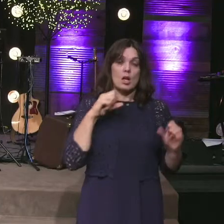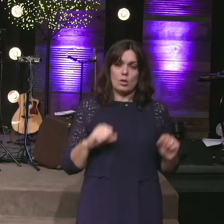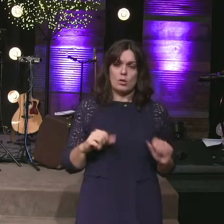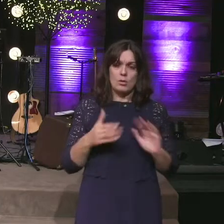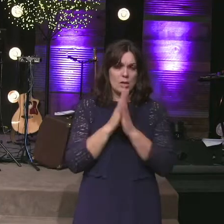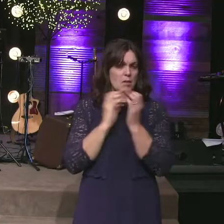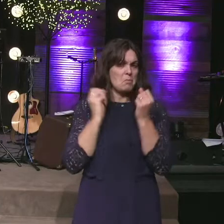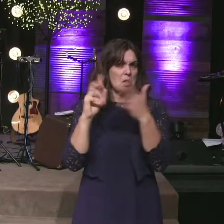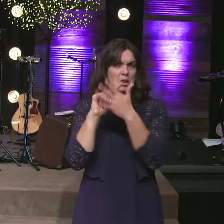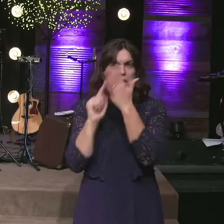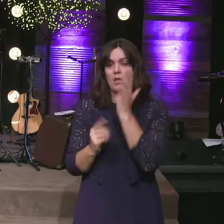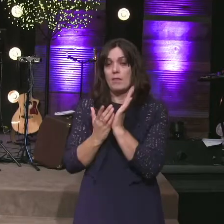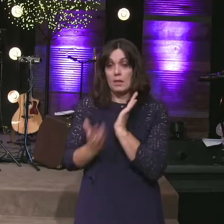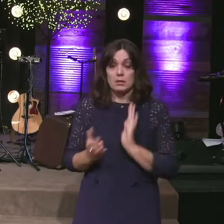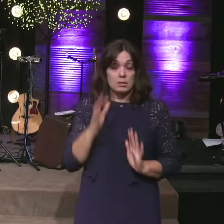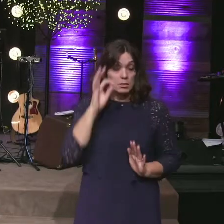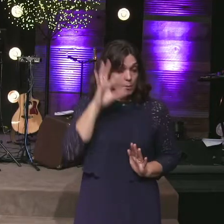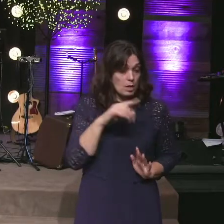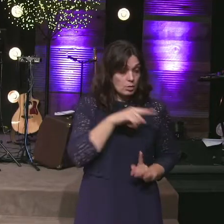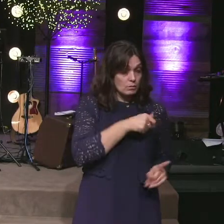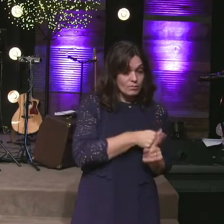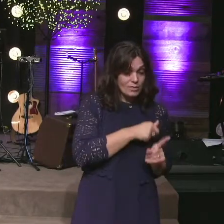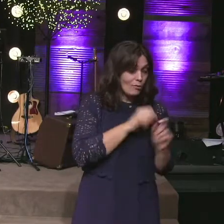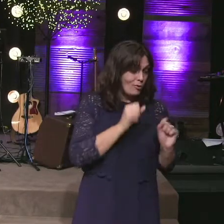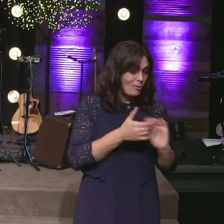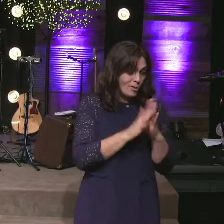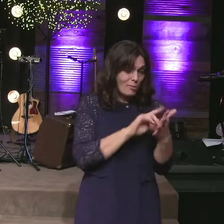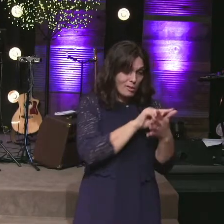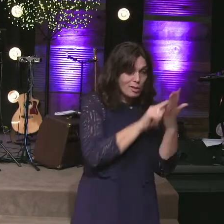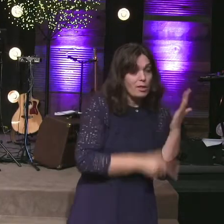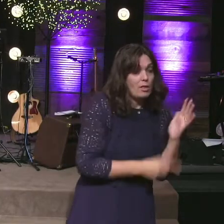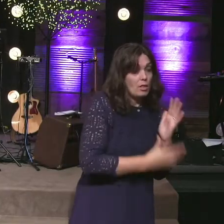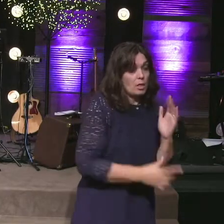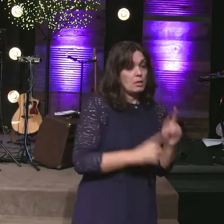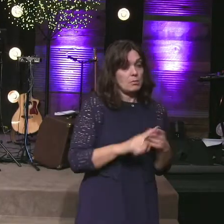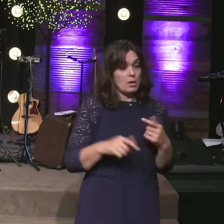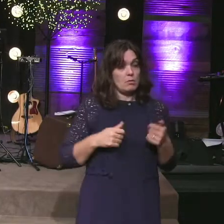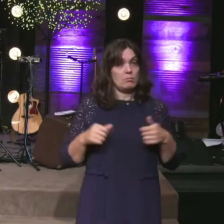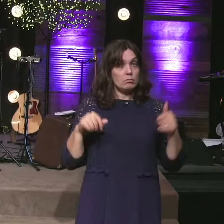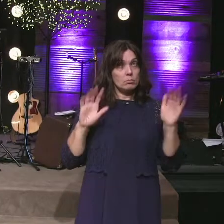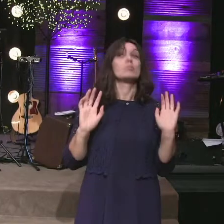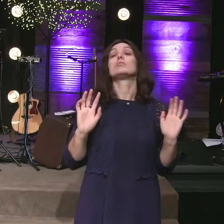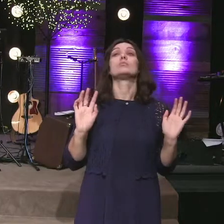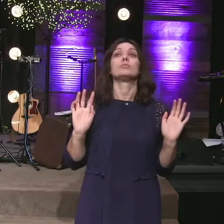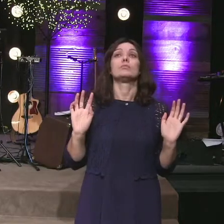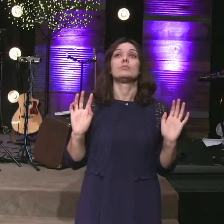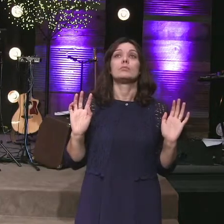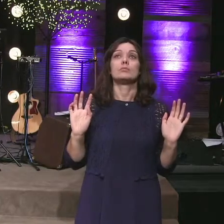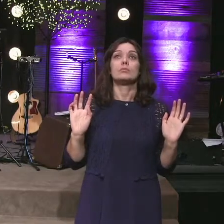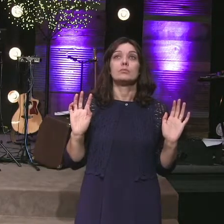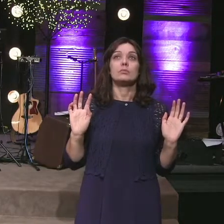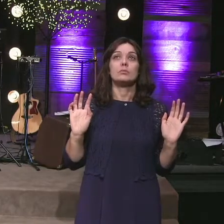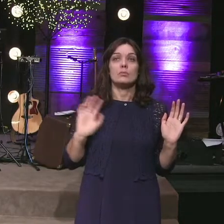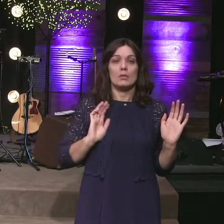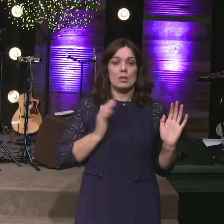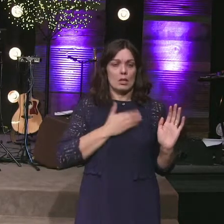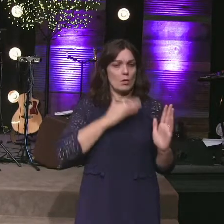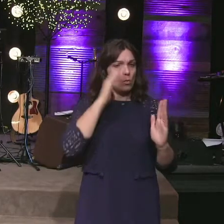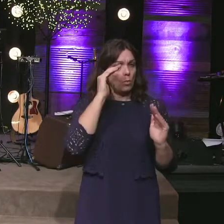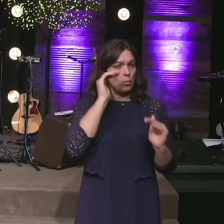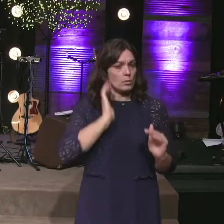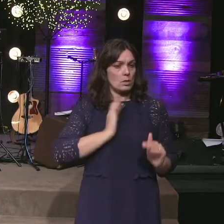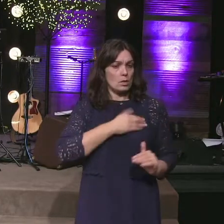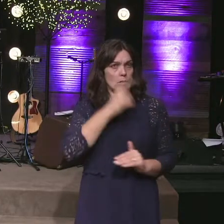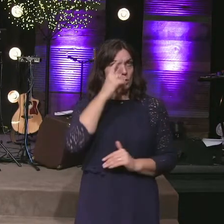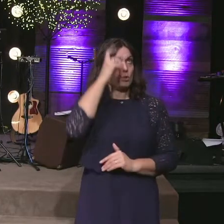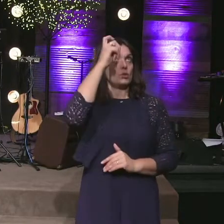could have been a lot of things, but we laid that down. We gave up our hopes and our dreams and our